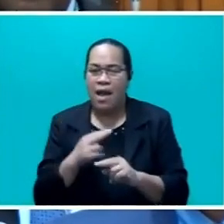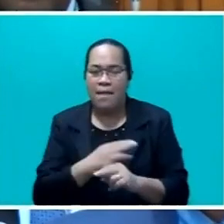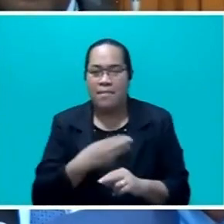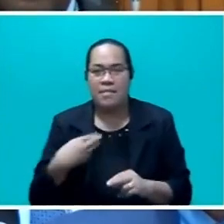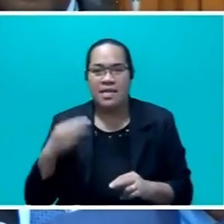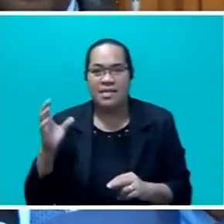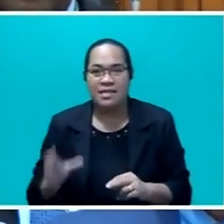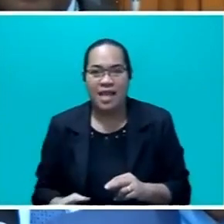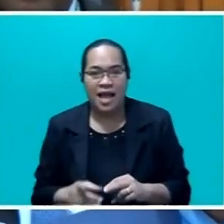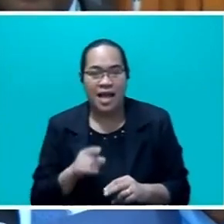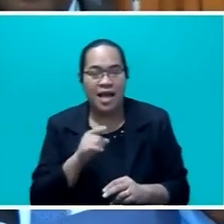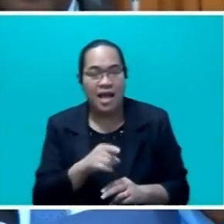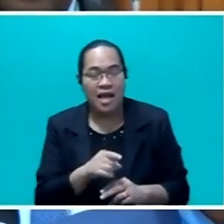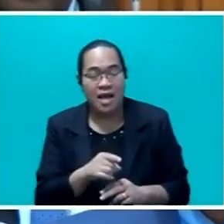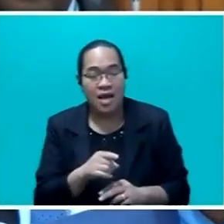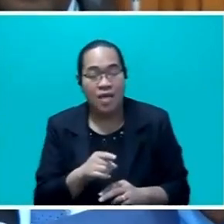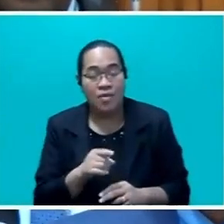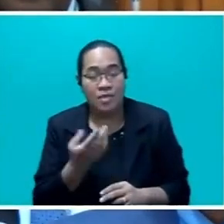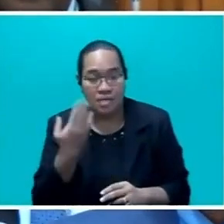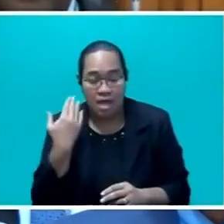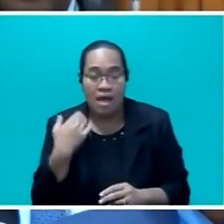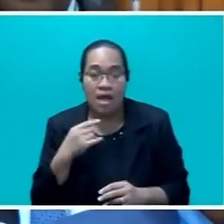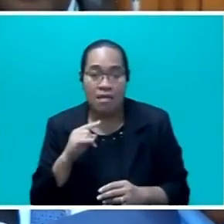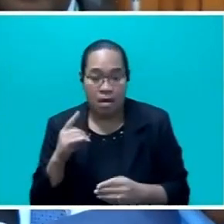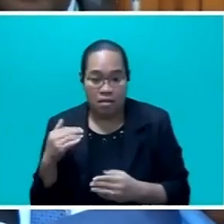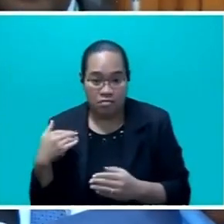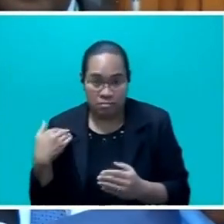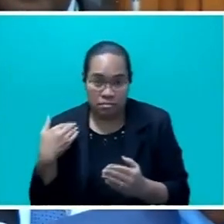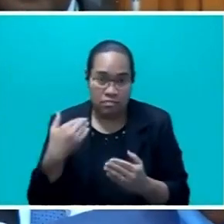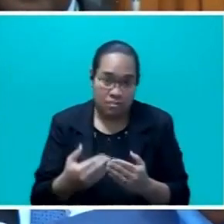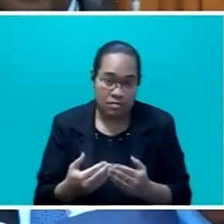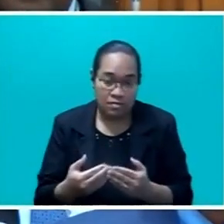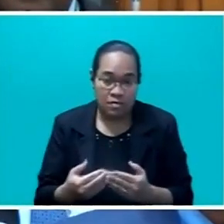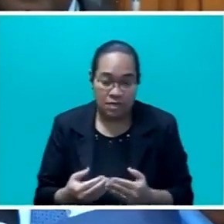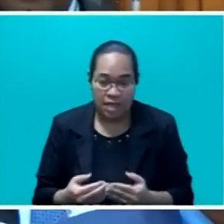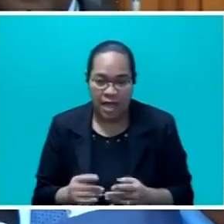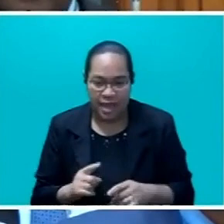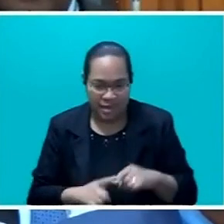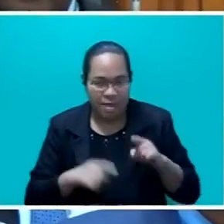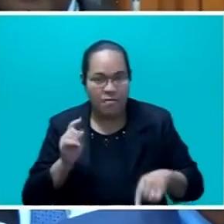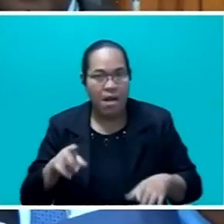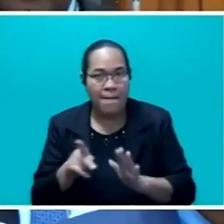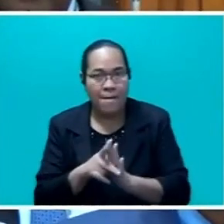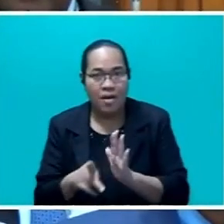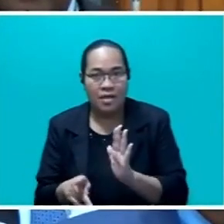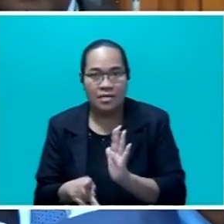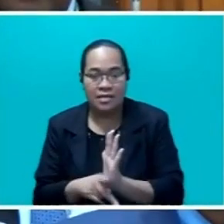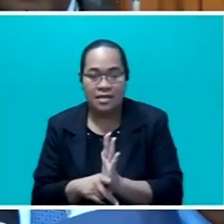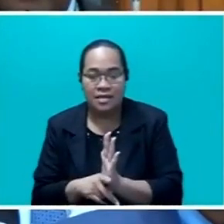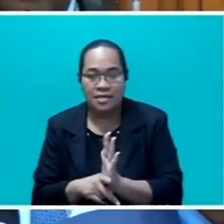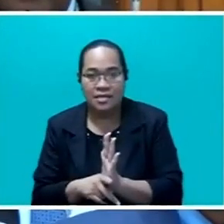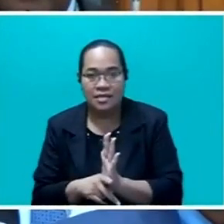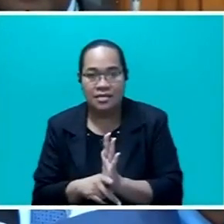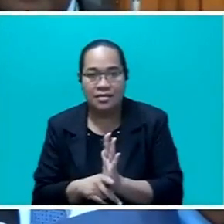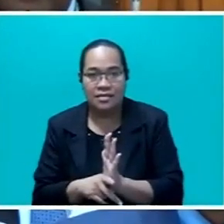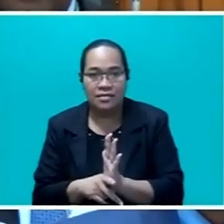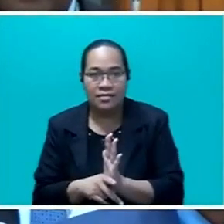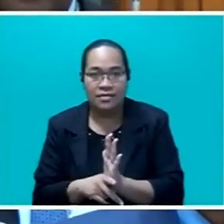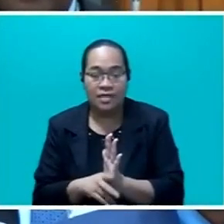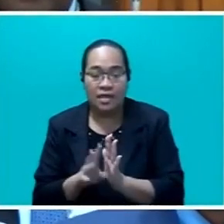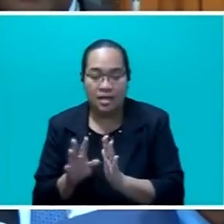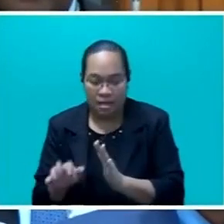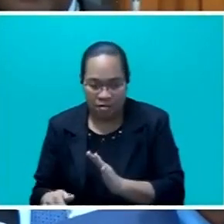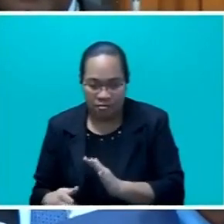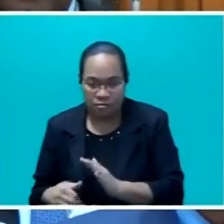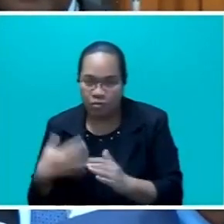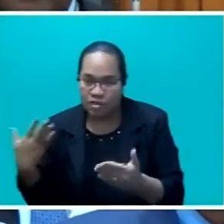Bulitavu. Moving from there on, and the various policies that had came into place in